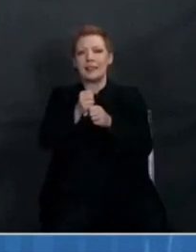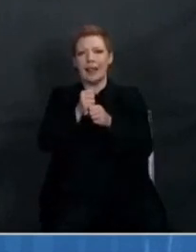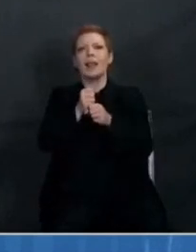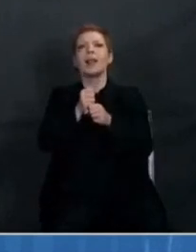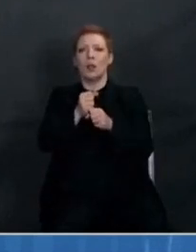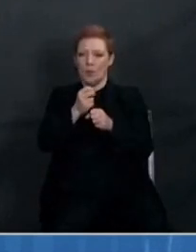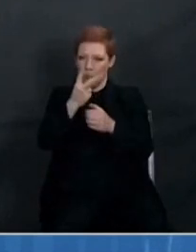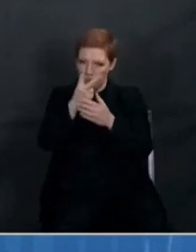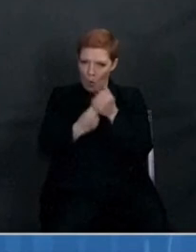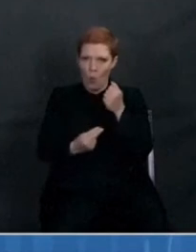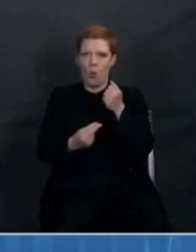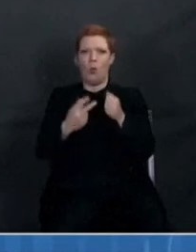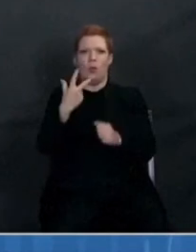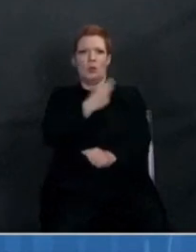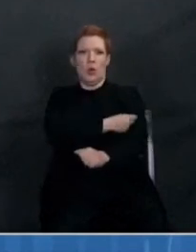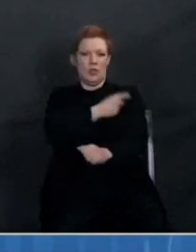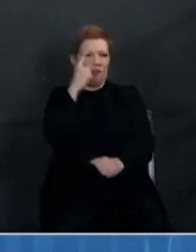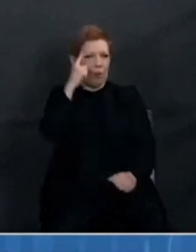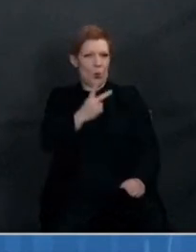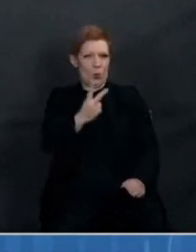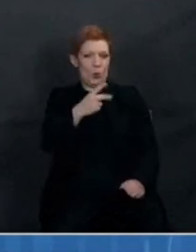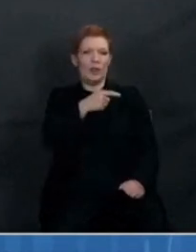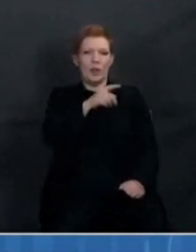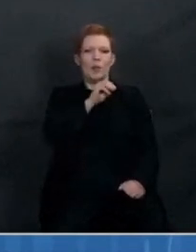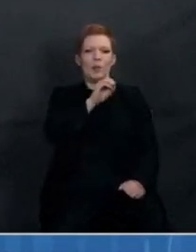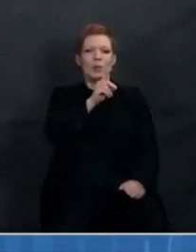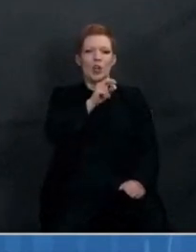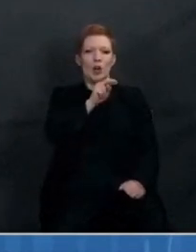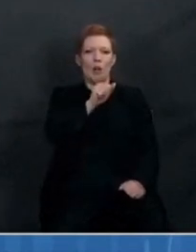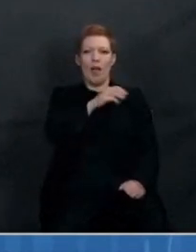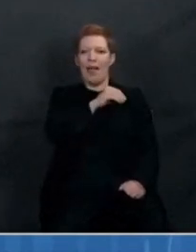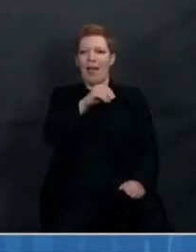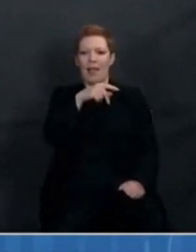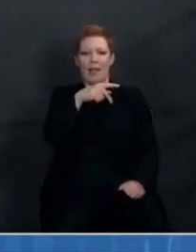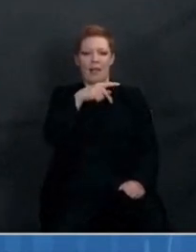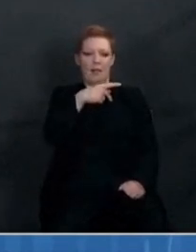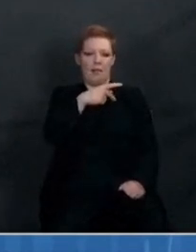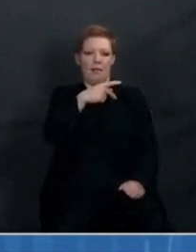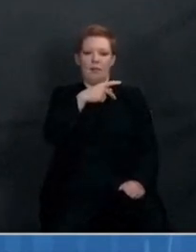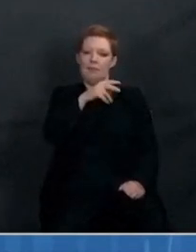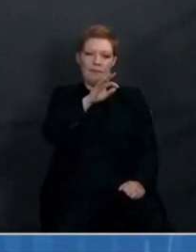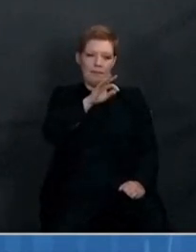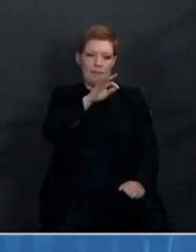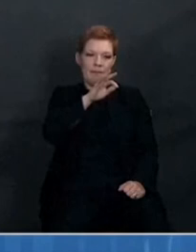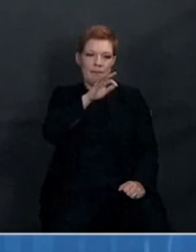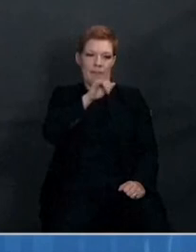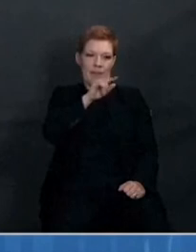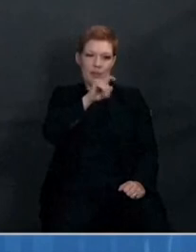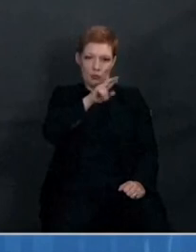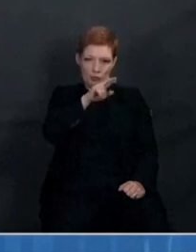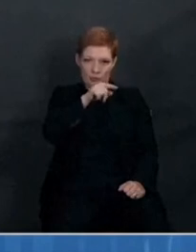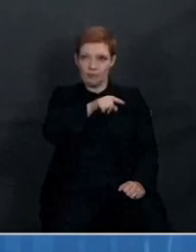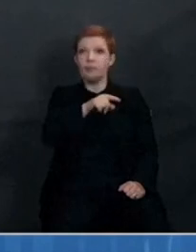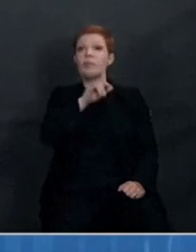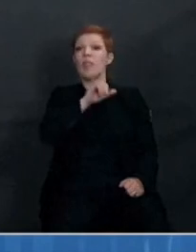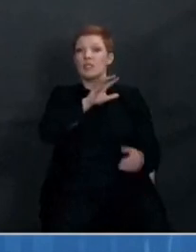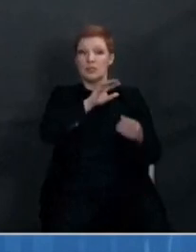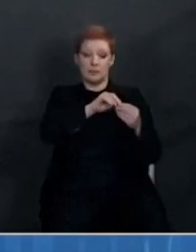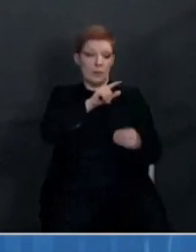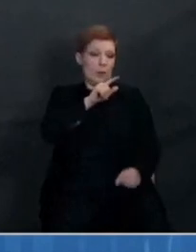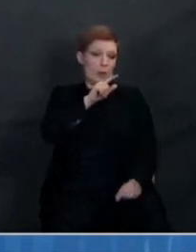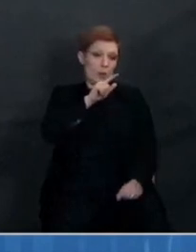regimen, namely Moderna and Pfizer. And as you well know, that's 21 days for Pfizer and 28 days for